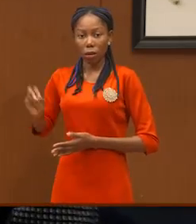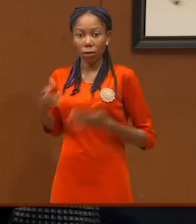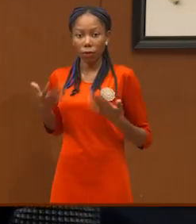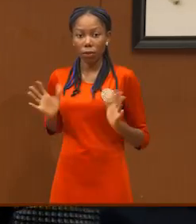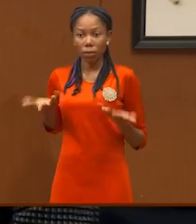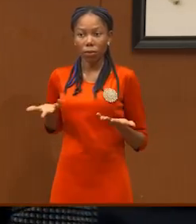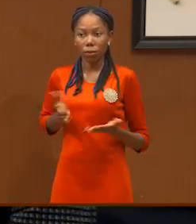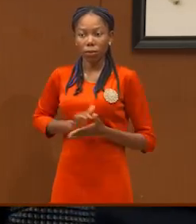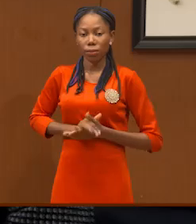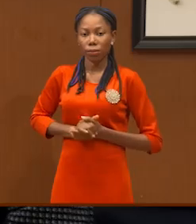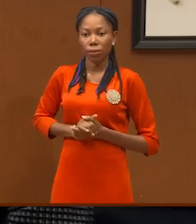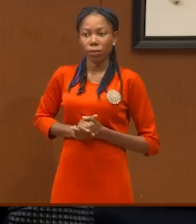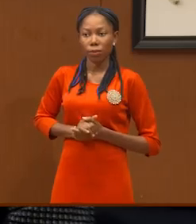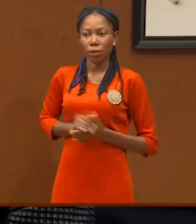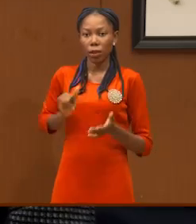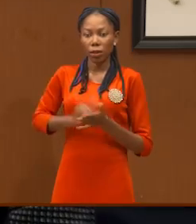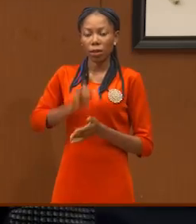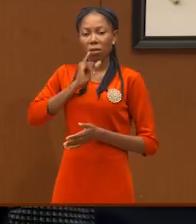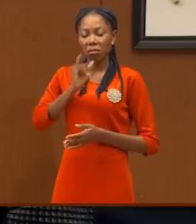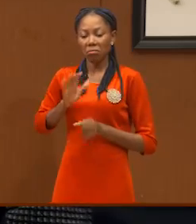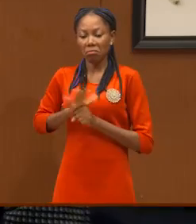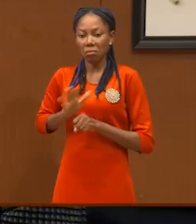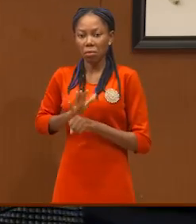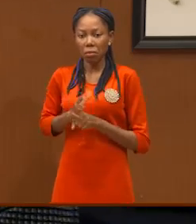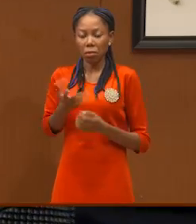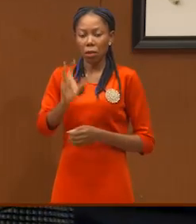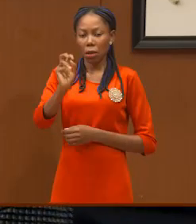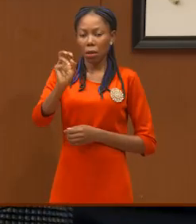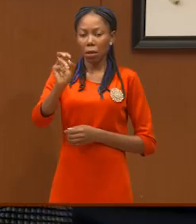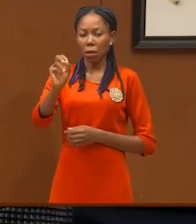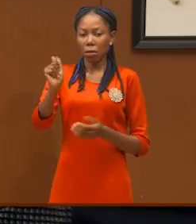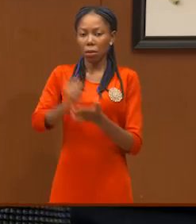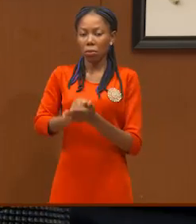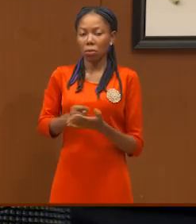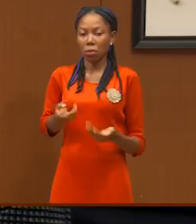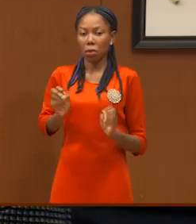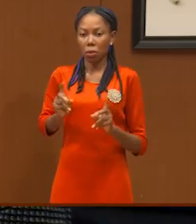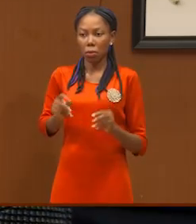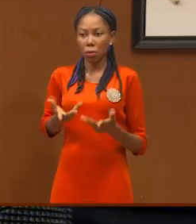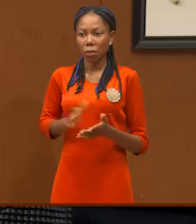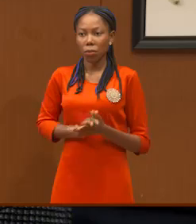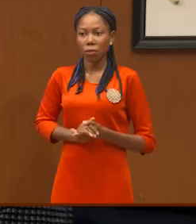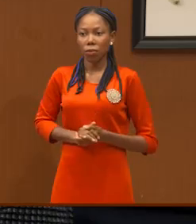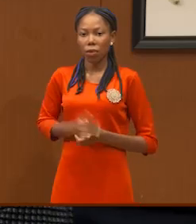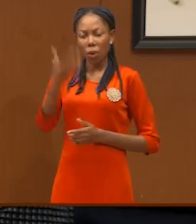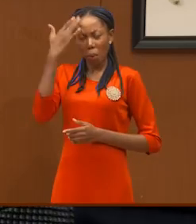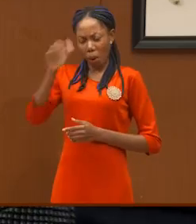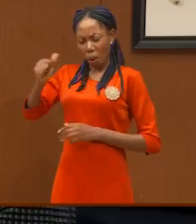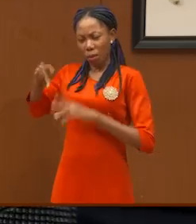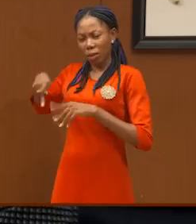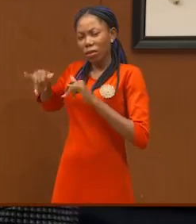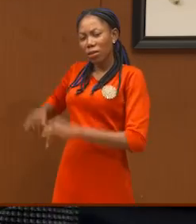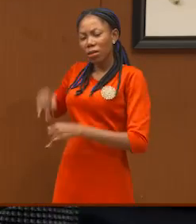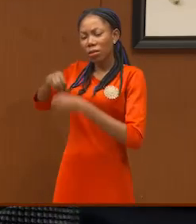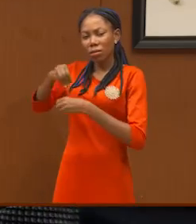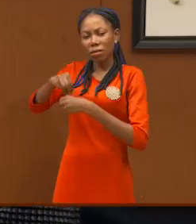know, that would be more, 30-30. You gotta have somebody living in that apartment.